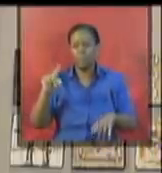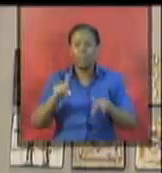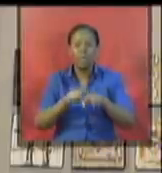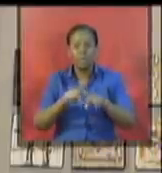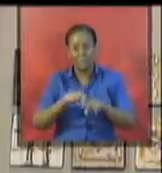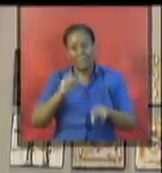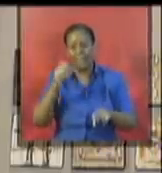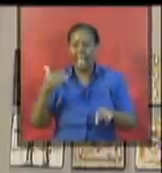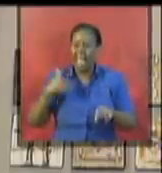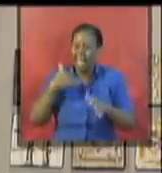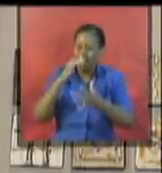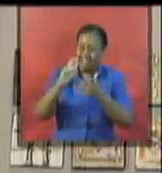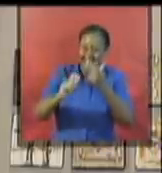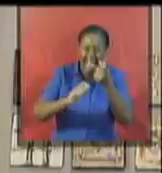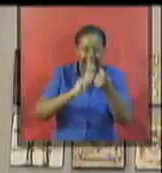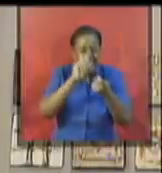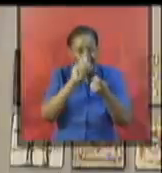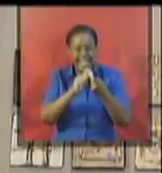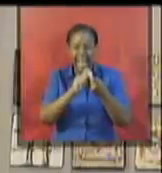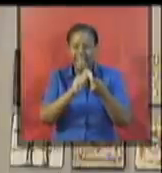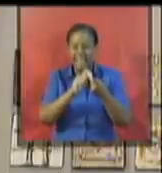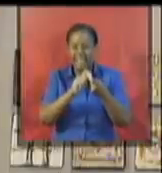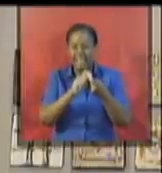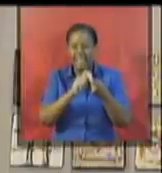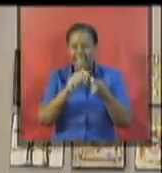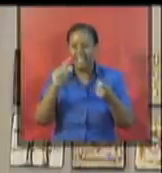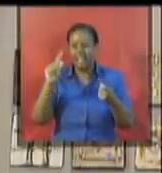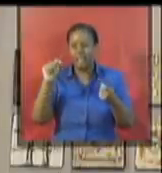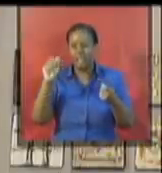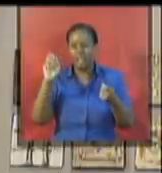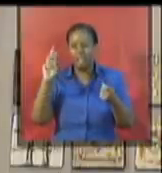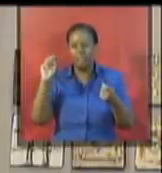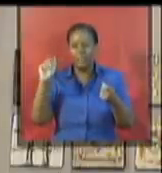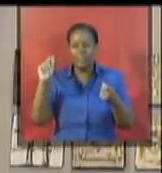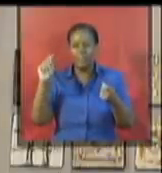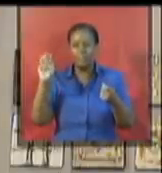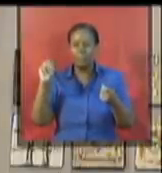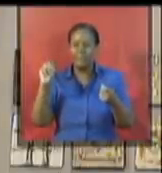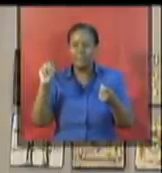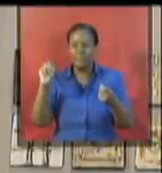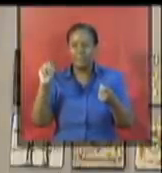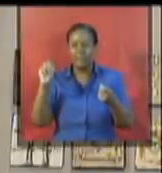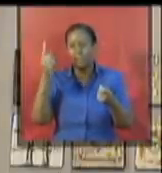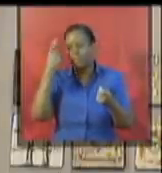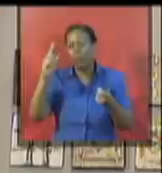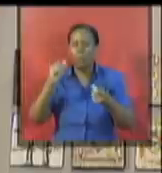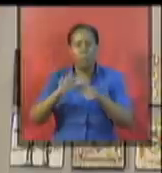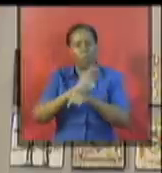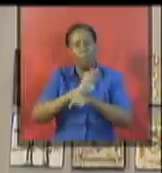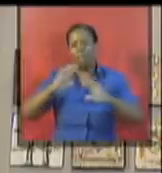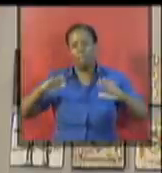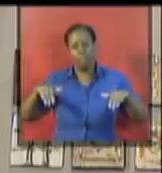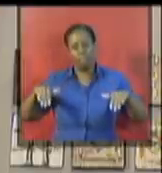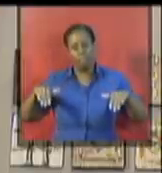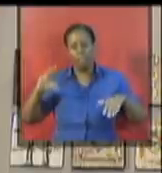at this time. The treatment recommended by the World Health Organization is supportive care, which does not require